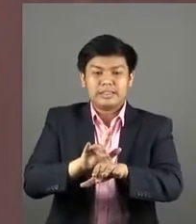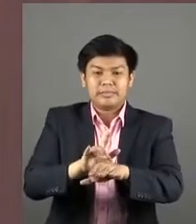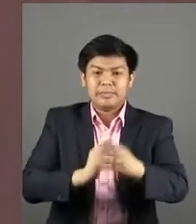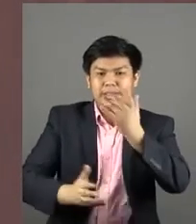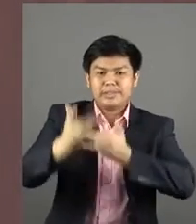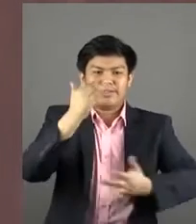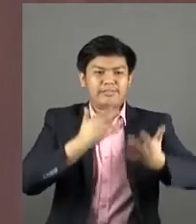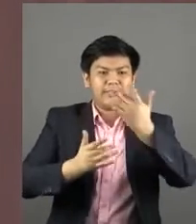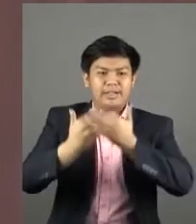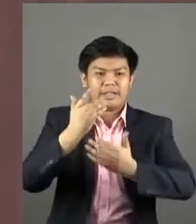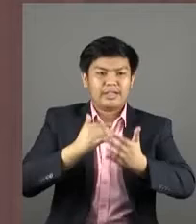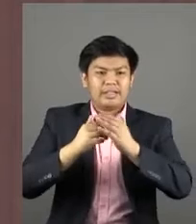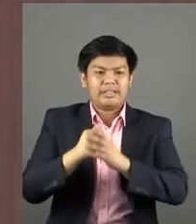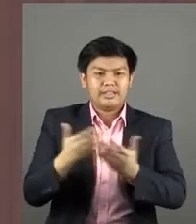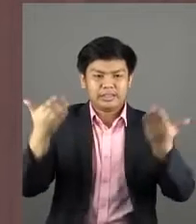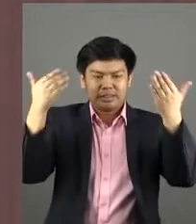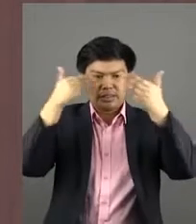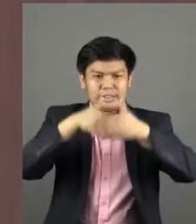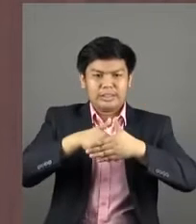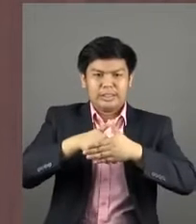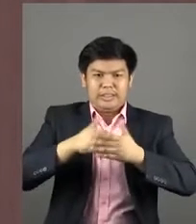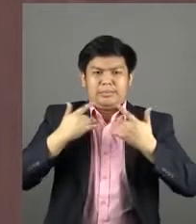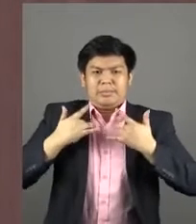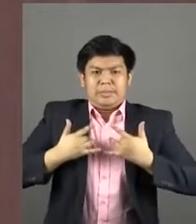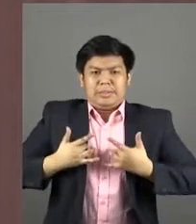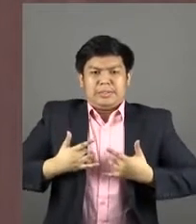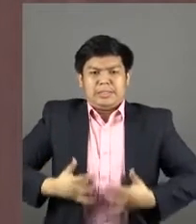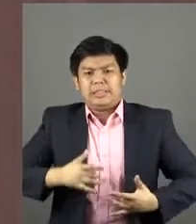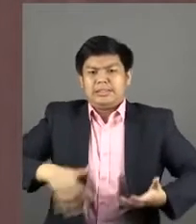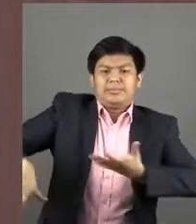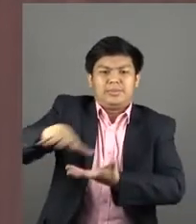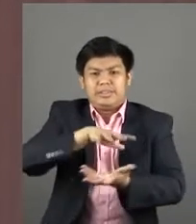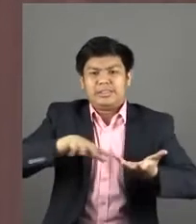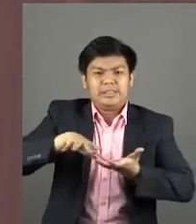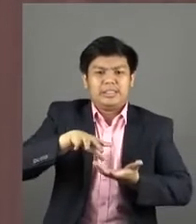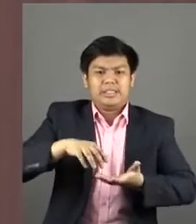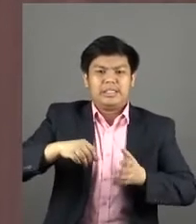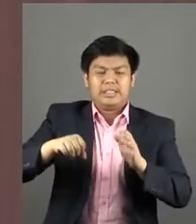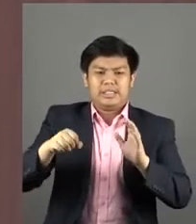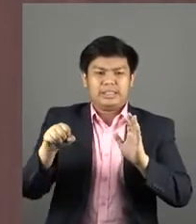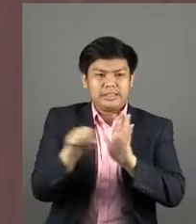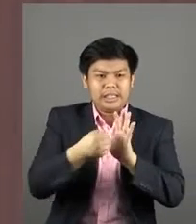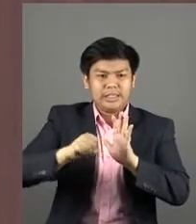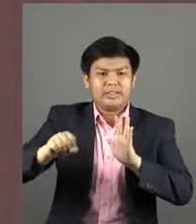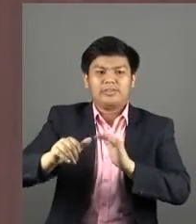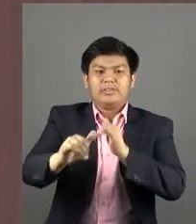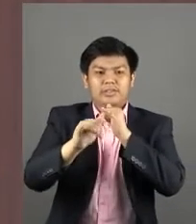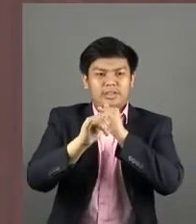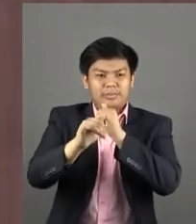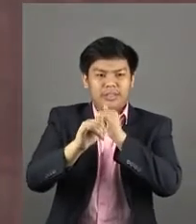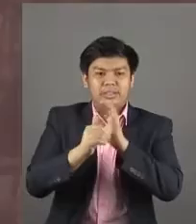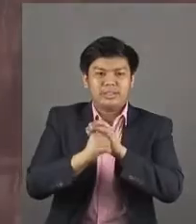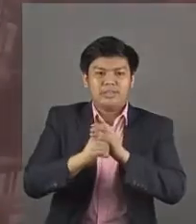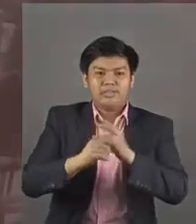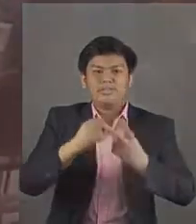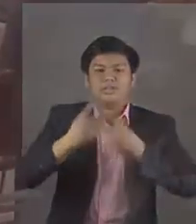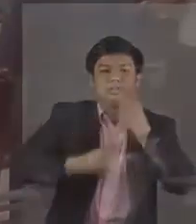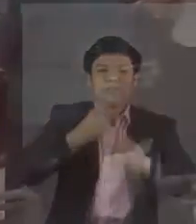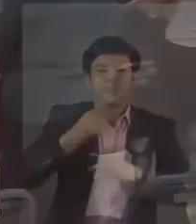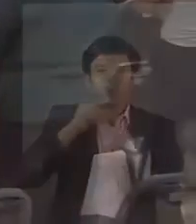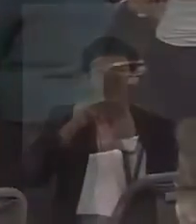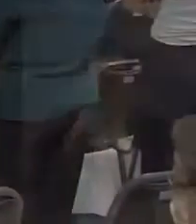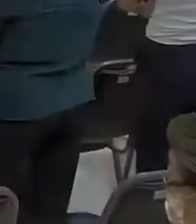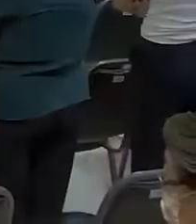a blazing fire and darkness and gloom and a tempest, and the sound of a trumpet and a voice